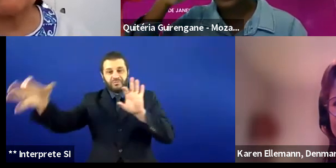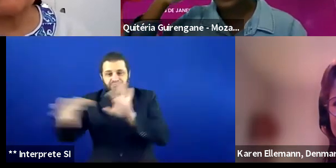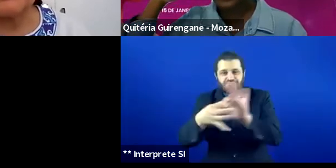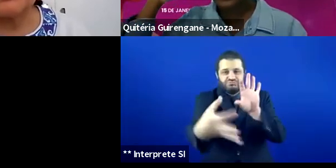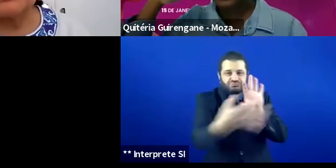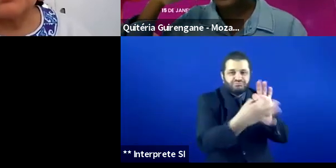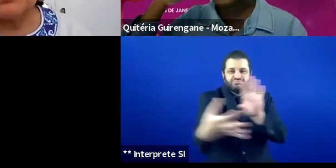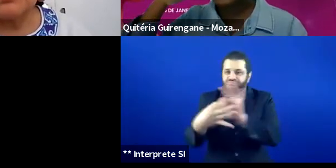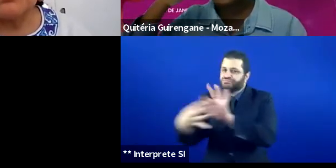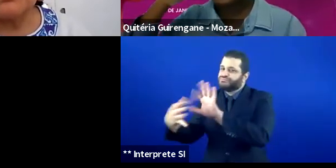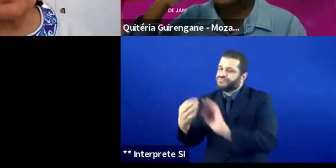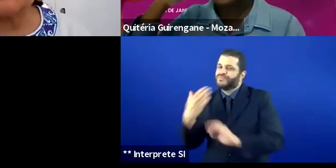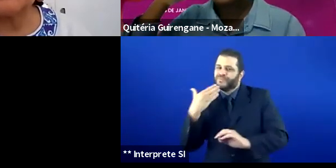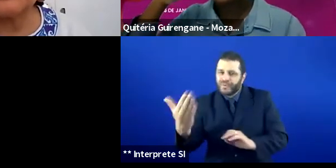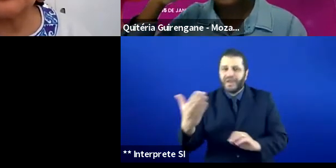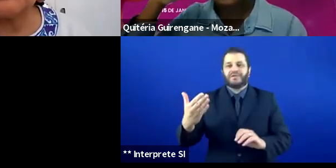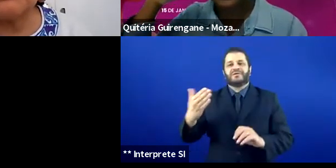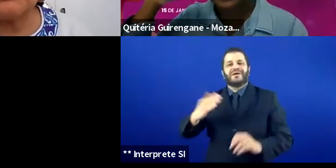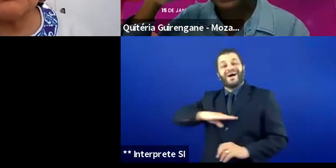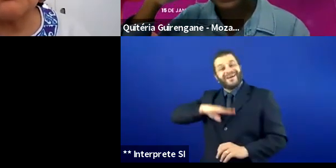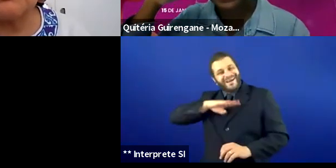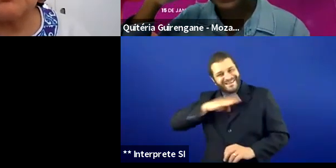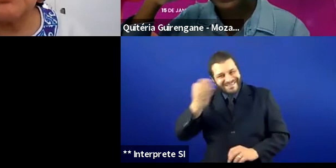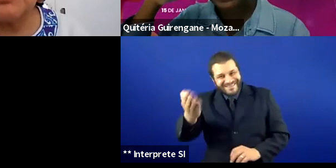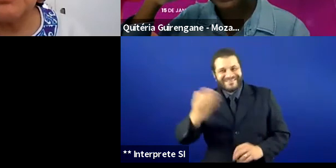tiene. How old are you?